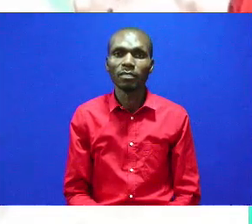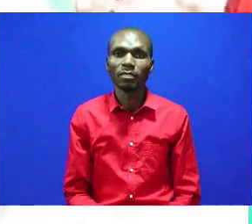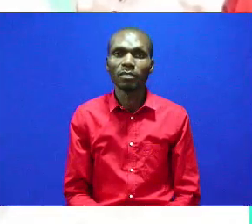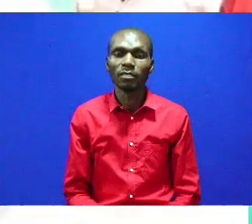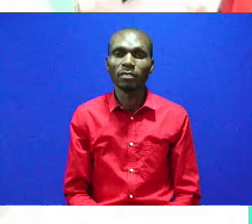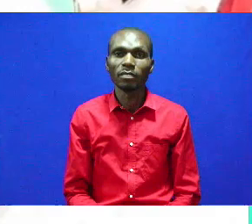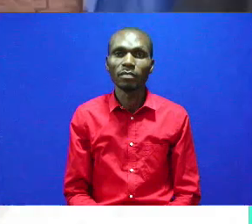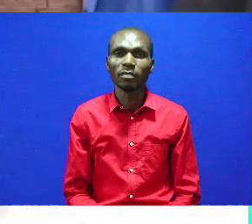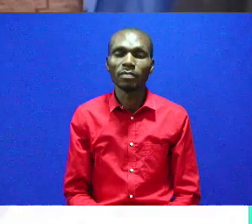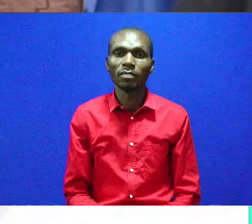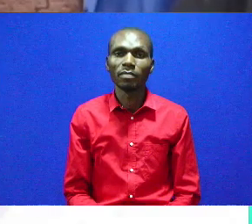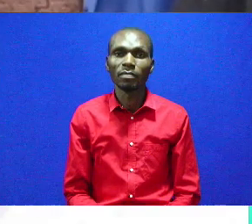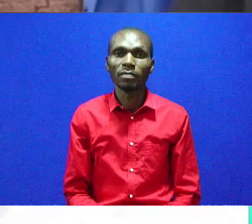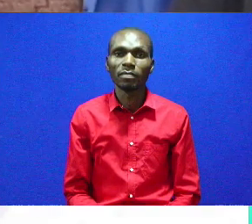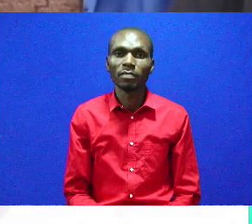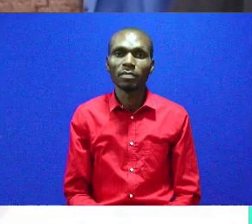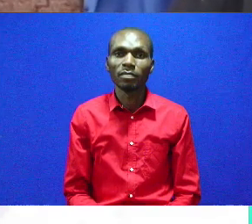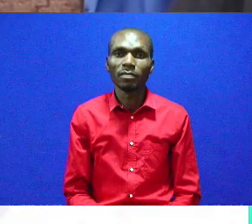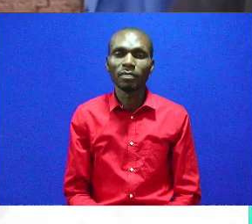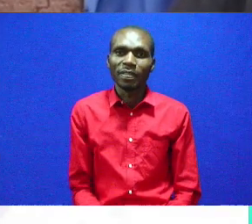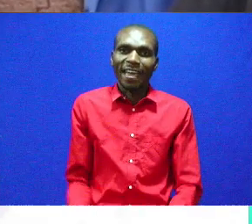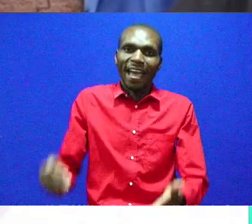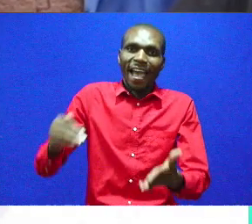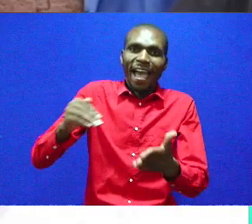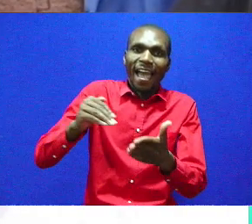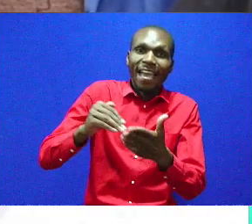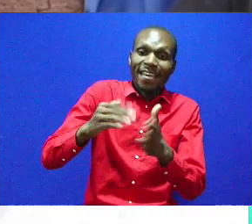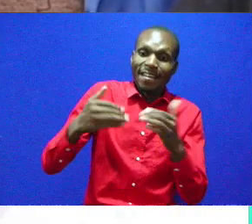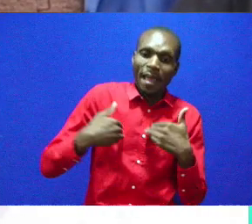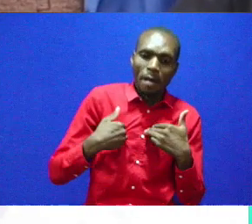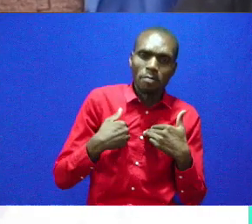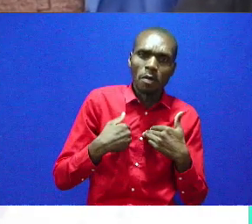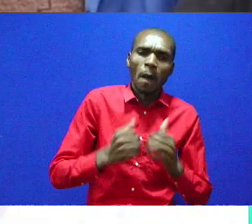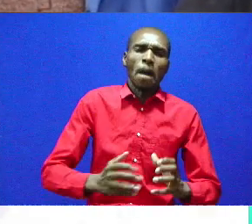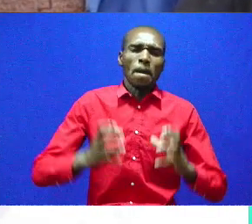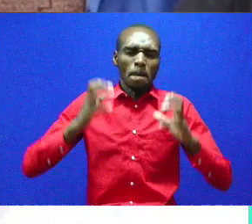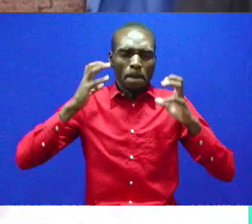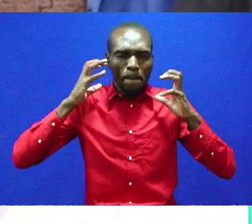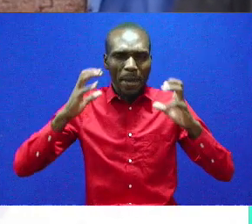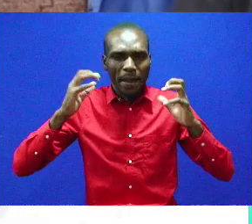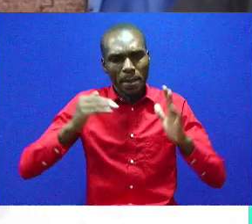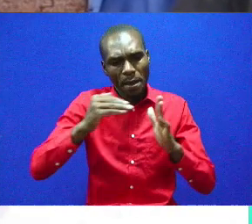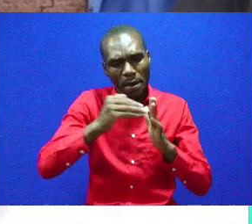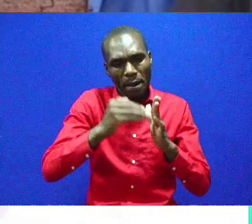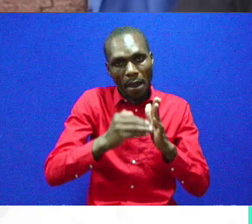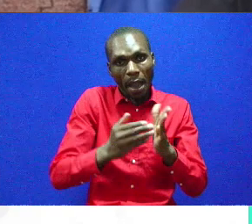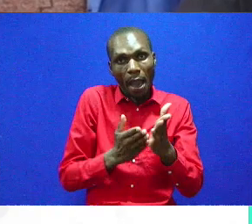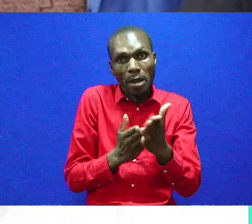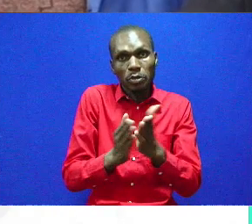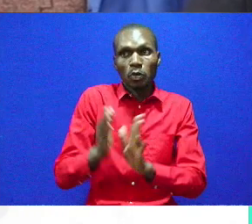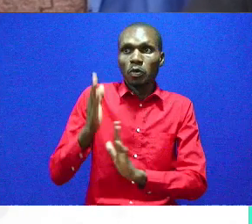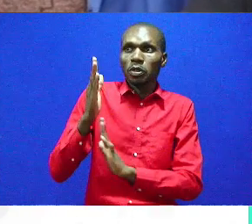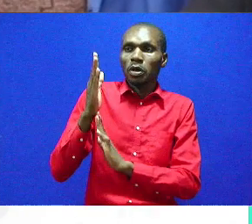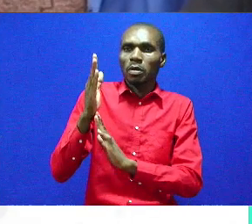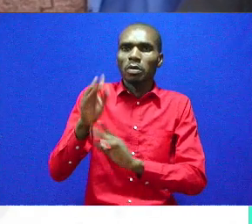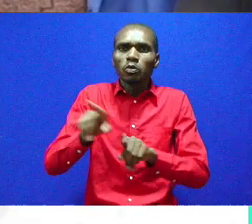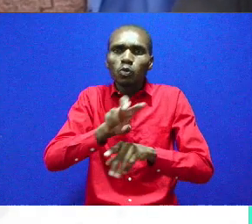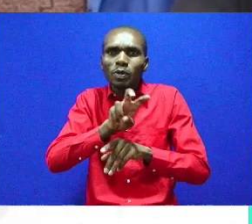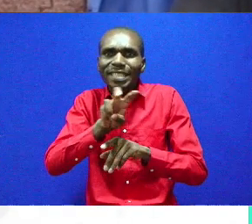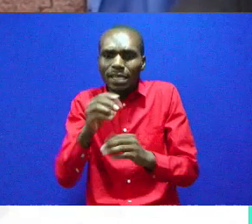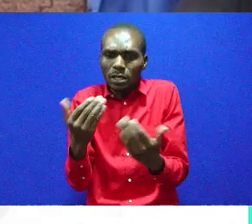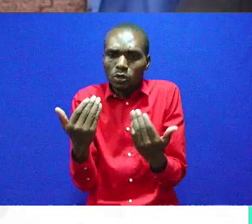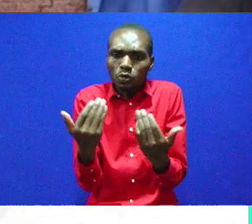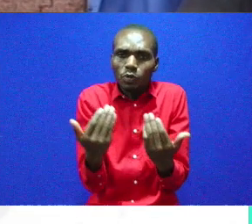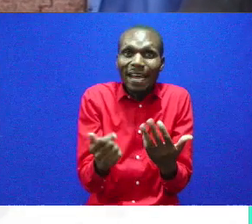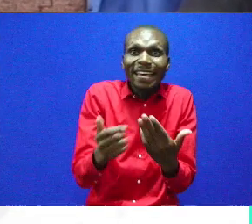Very good. Nande bona ega tobe kitu mikakati menene wethera saba tulete. Koranga bana ba